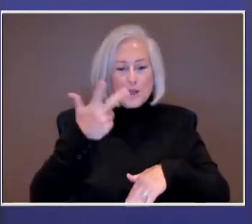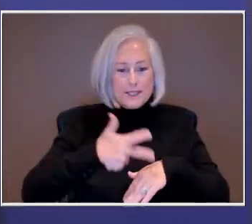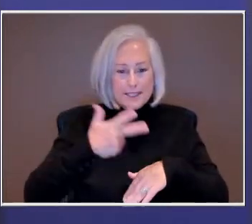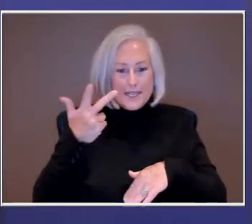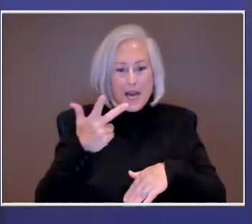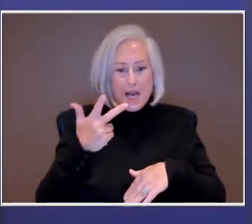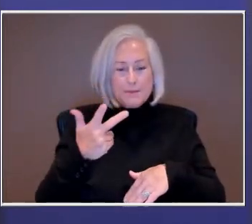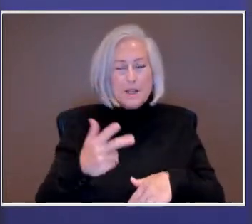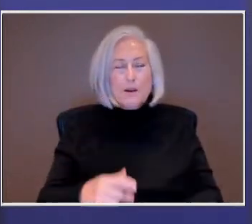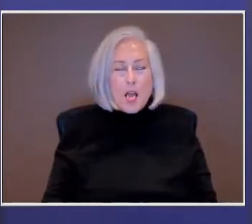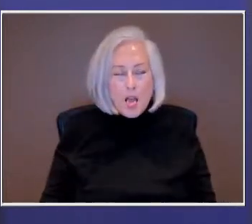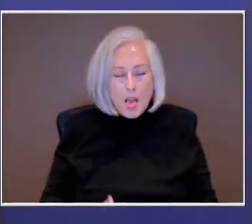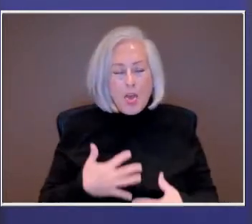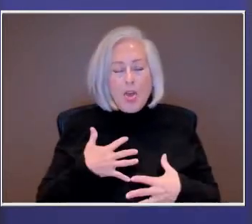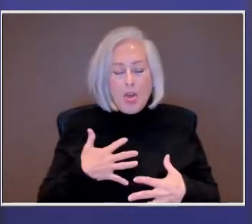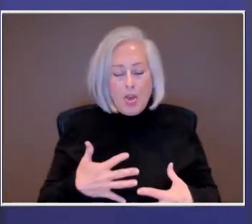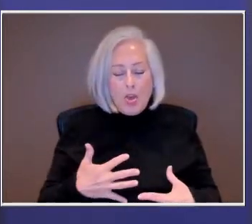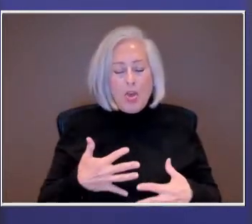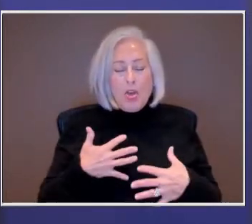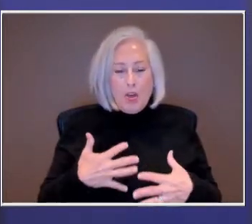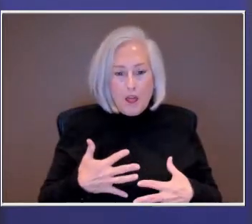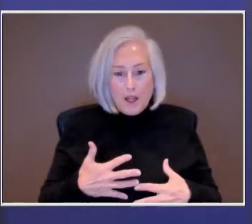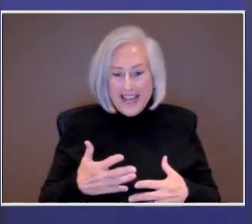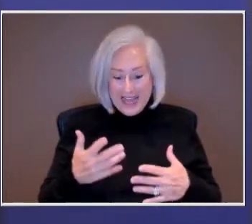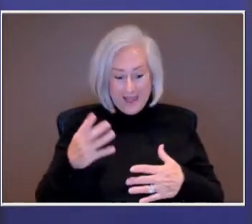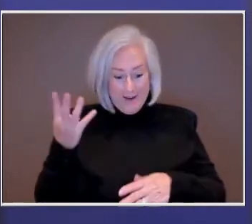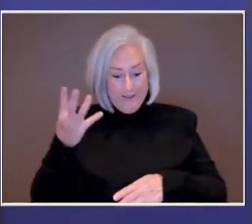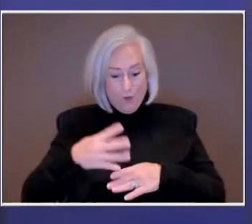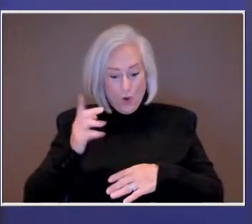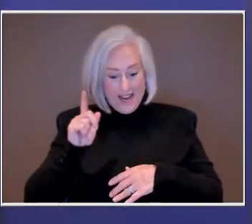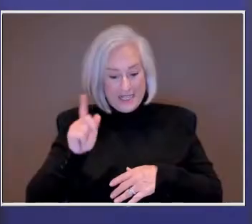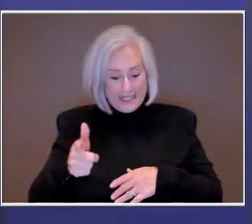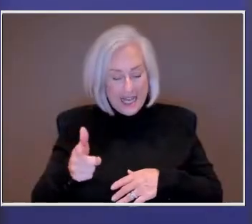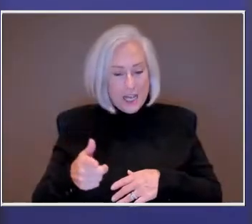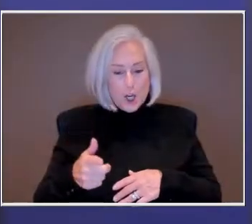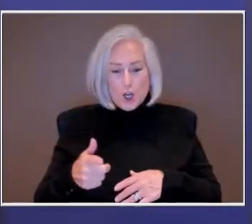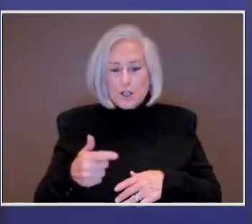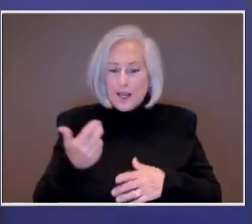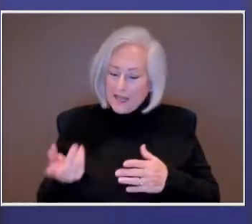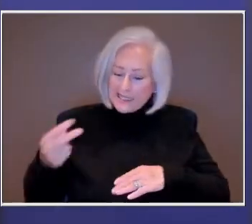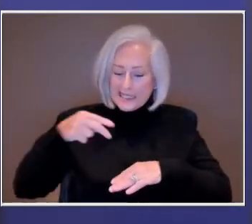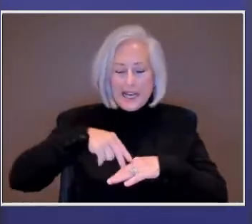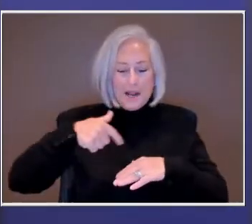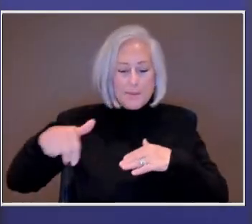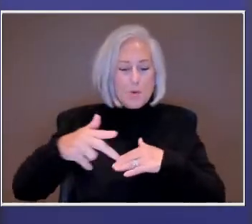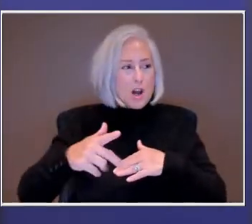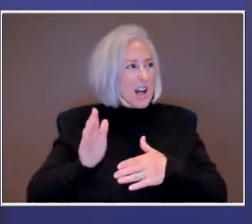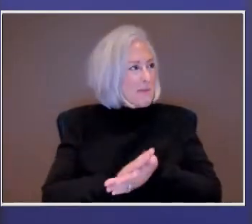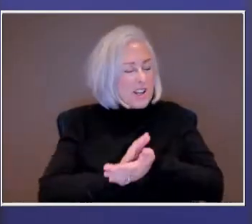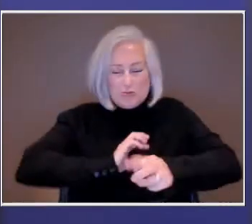started getting me to walk, I was like, who needs a walker? Let's go. Oh, wow. And I was just like, let's go. And it was a Saturday. I was on the